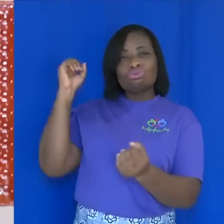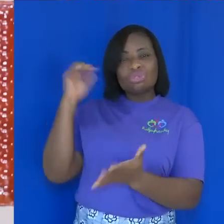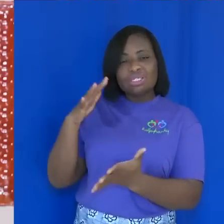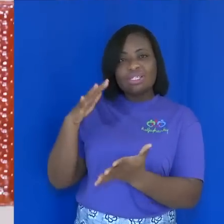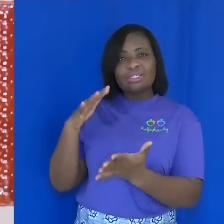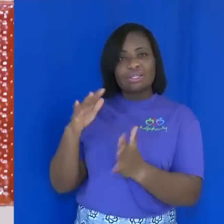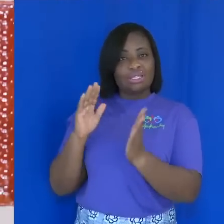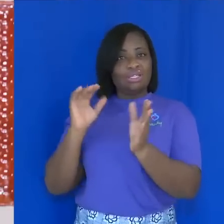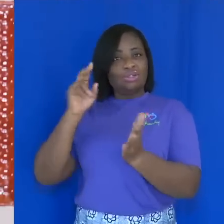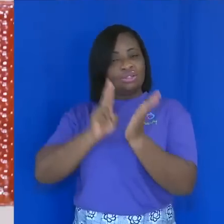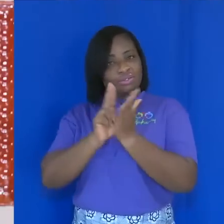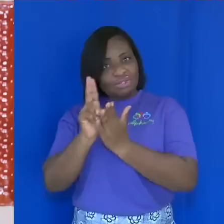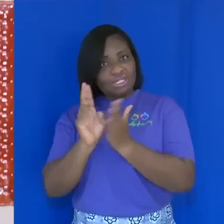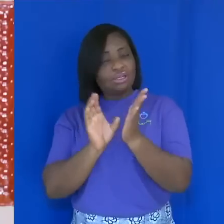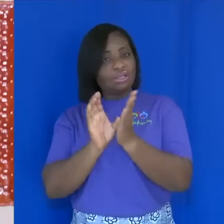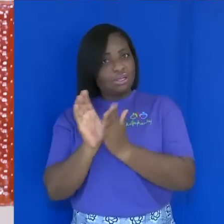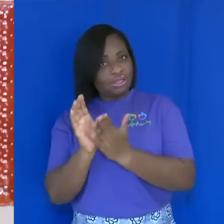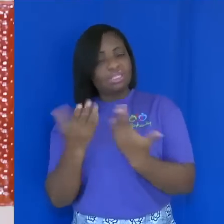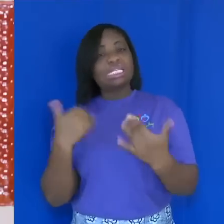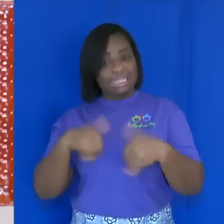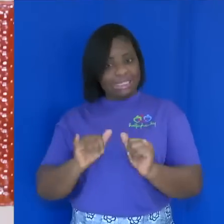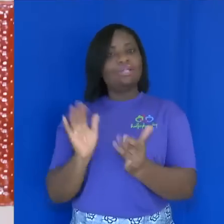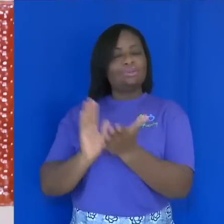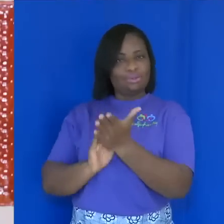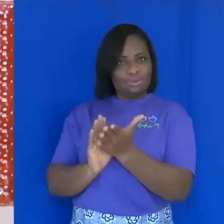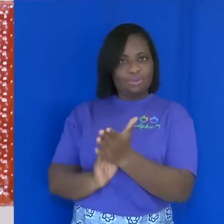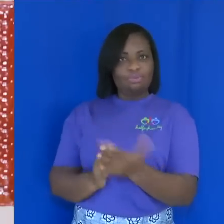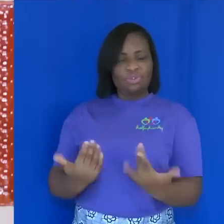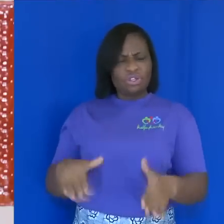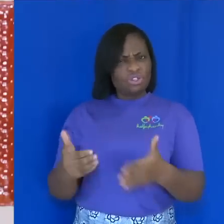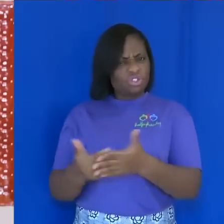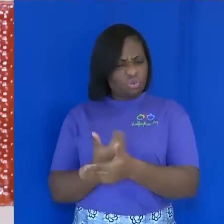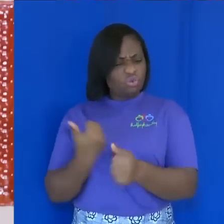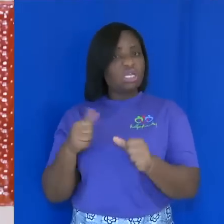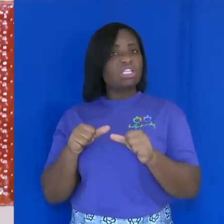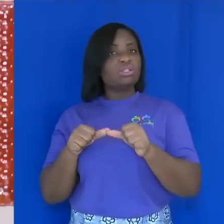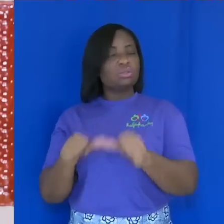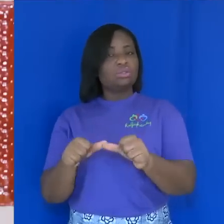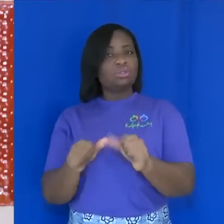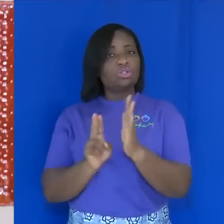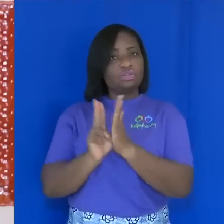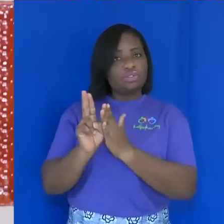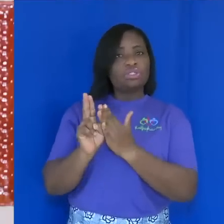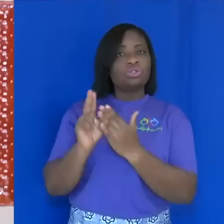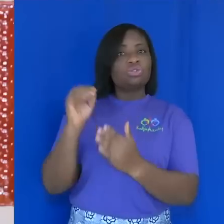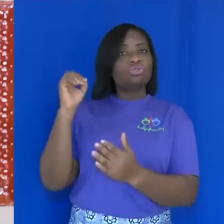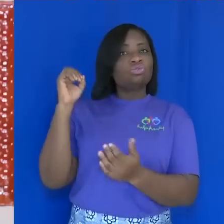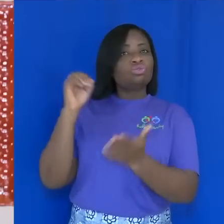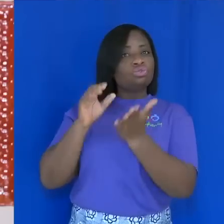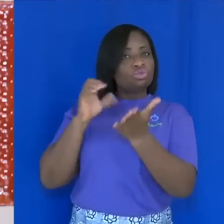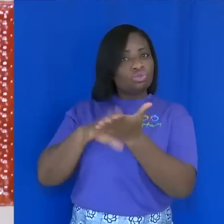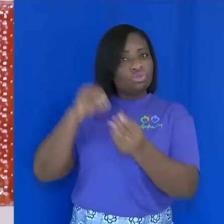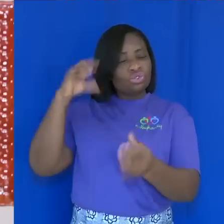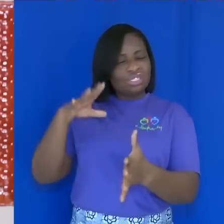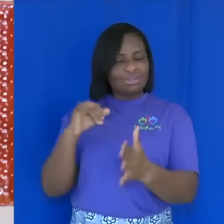and colleges. Indeed, the academic year for new and continuing university students will commence